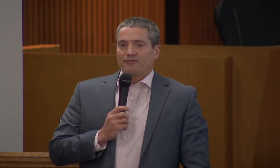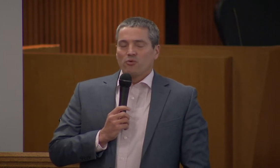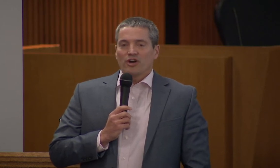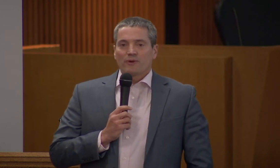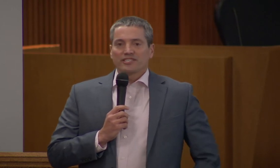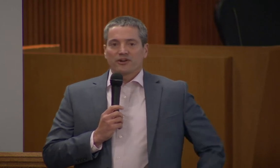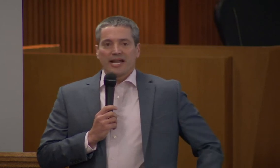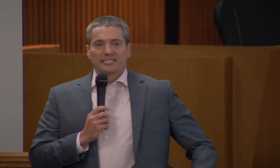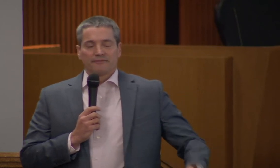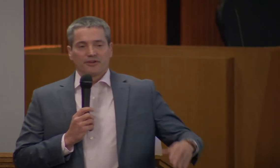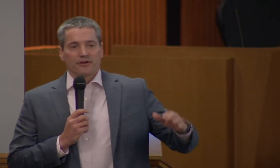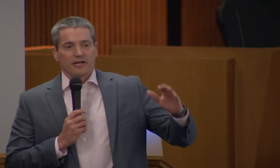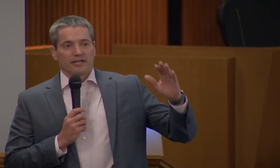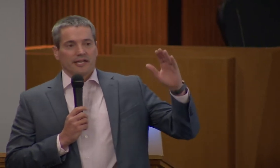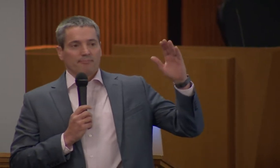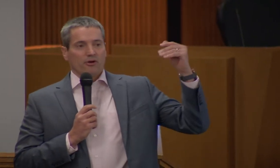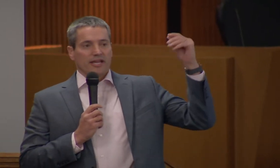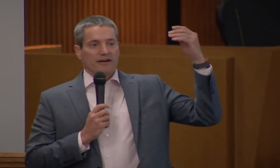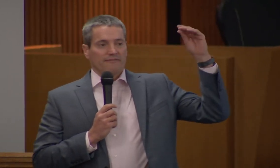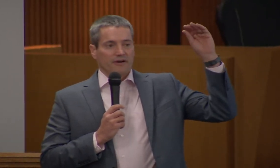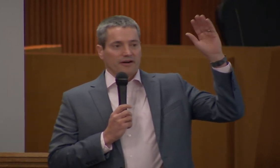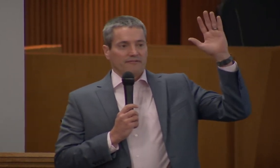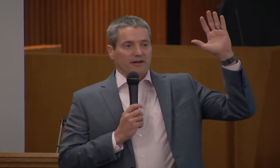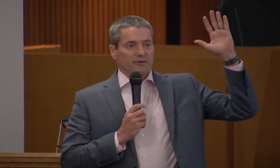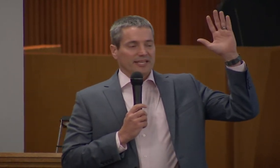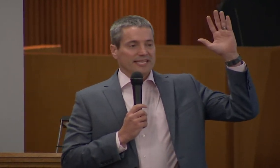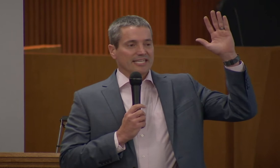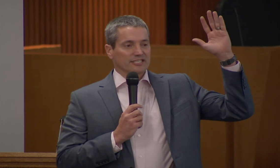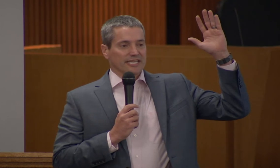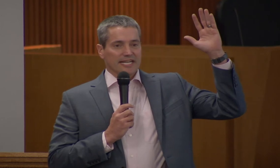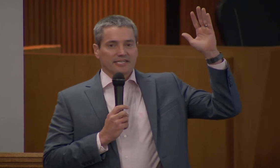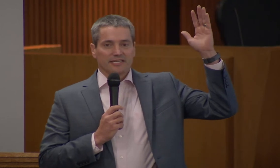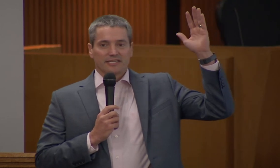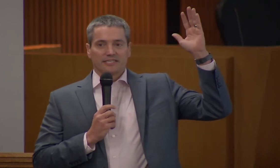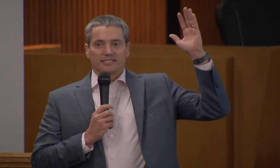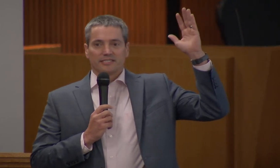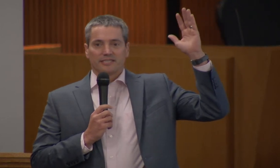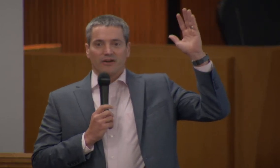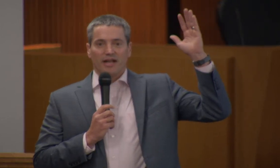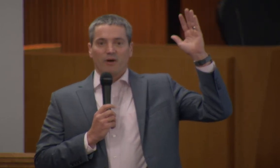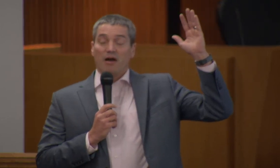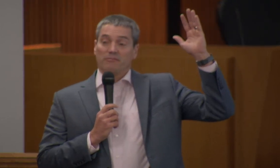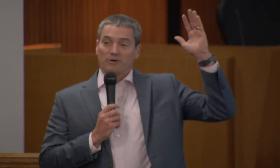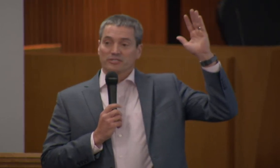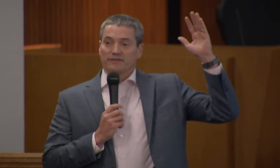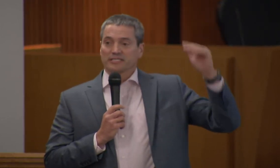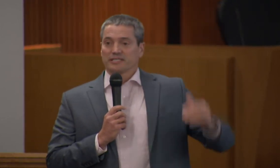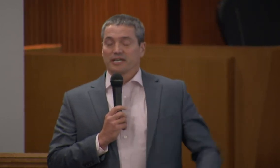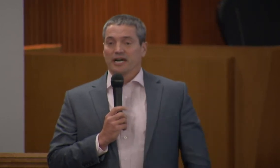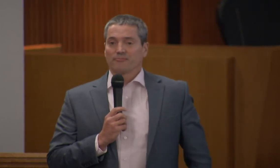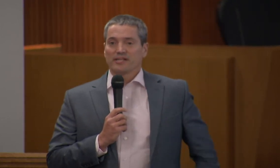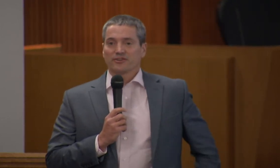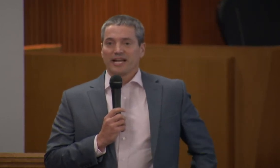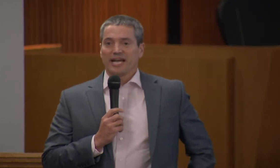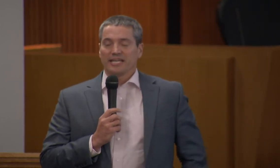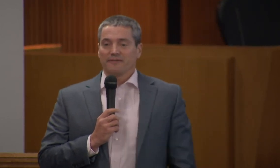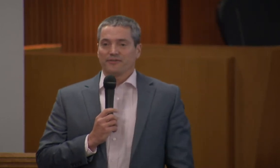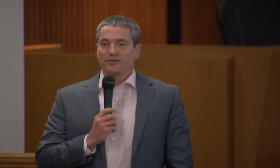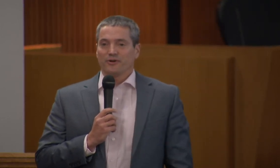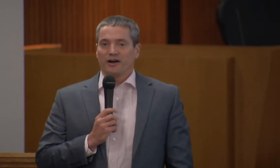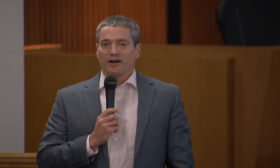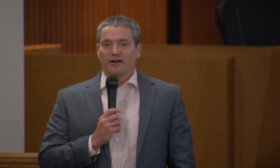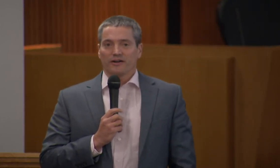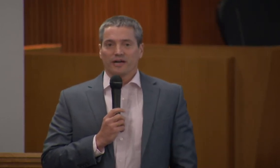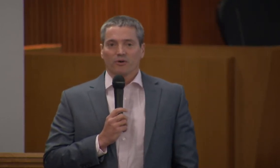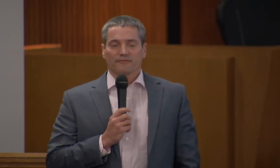But if you would, raise your hands if you're an employee of within the agency. All right, wow, most of us. Raise your hand if